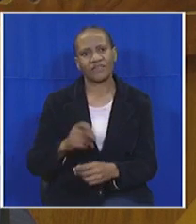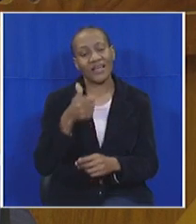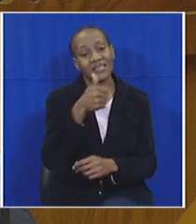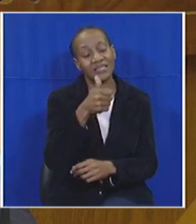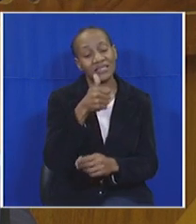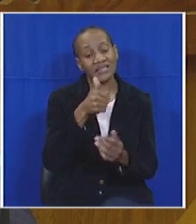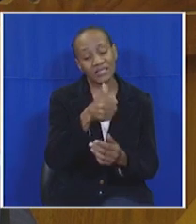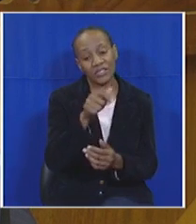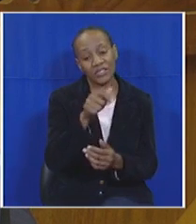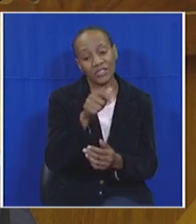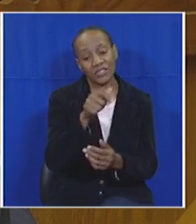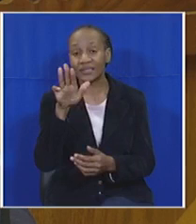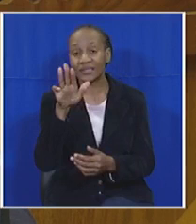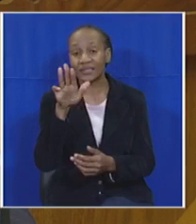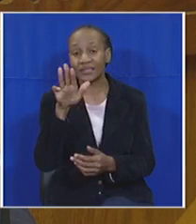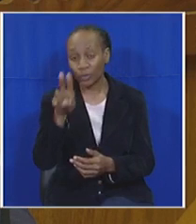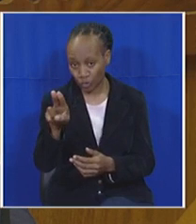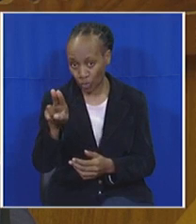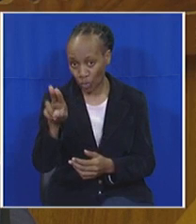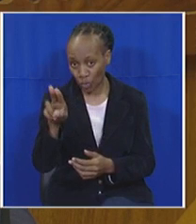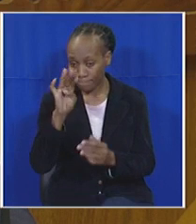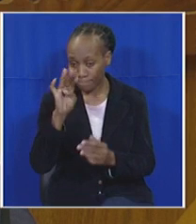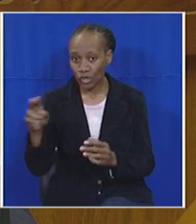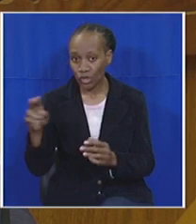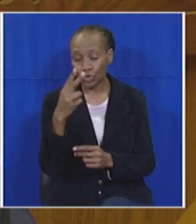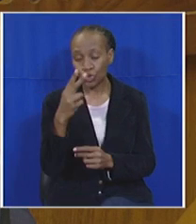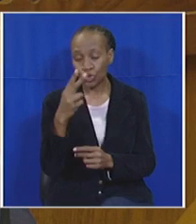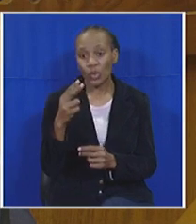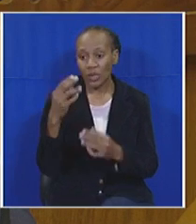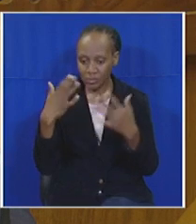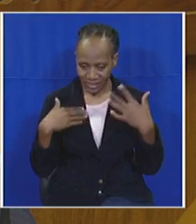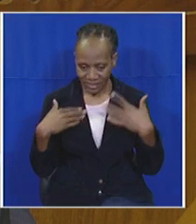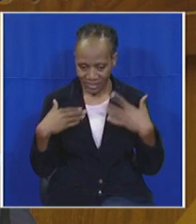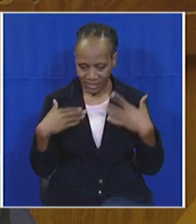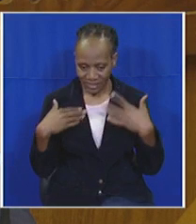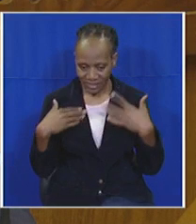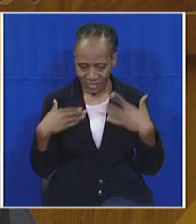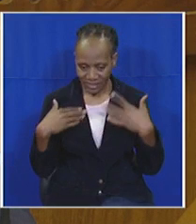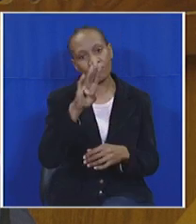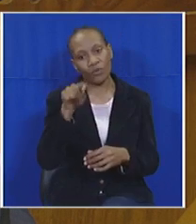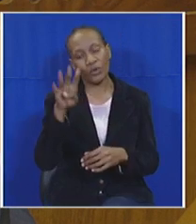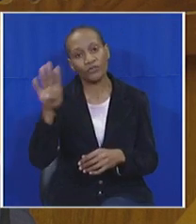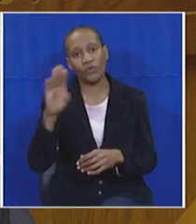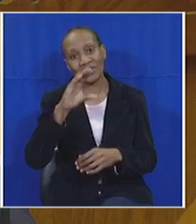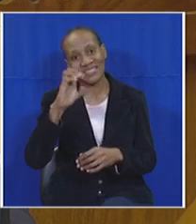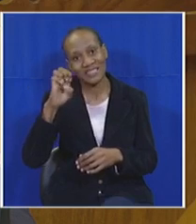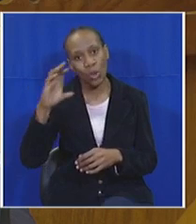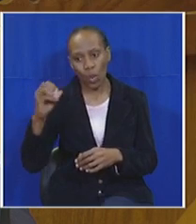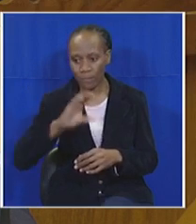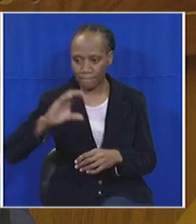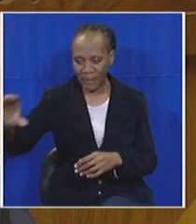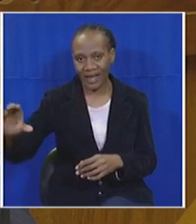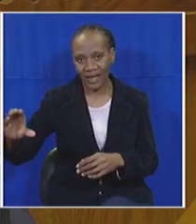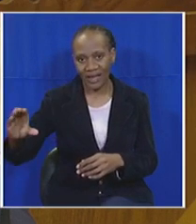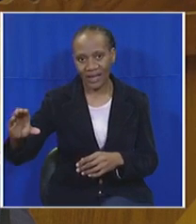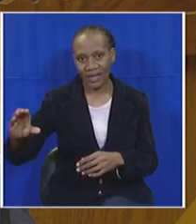million, 277 million goes to administration, with a salary of 4.4 million to its CEO, Xolile George. That's more